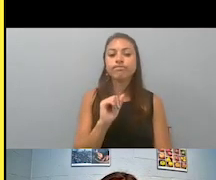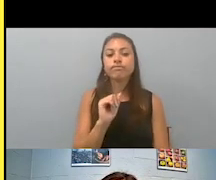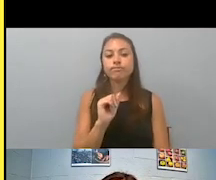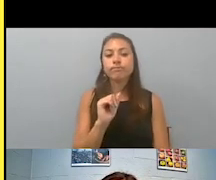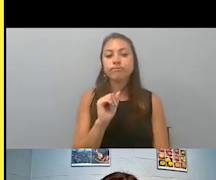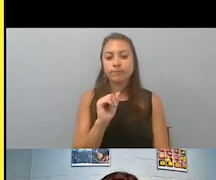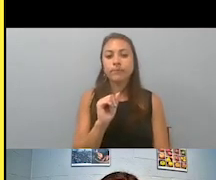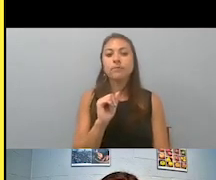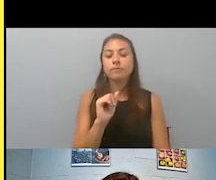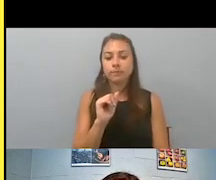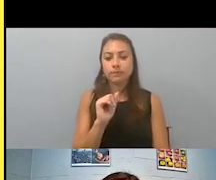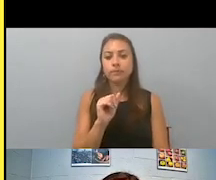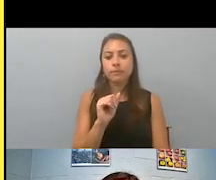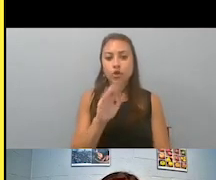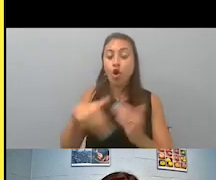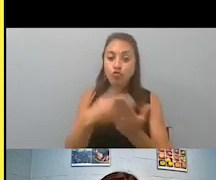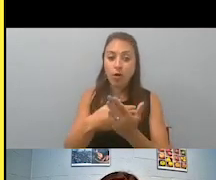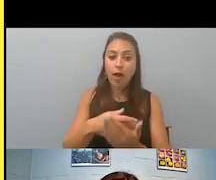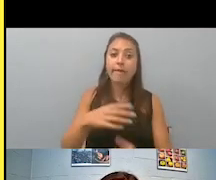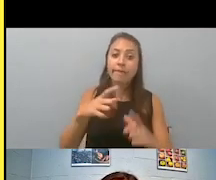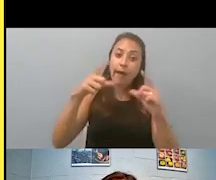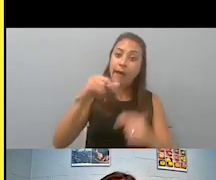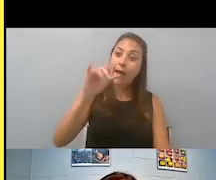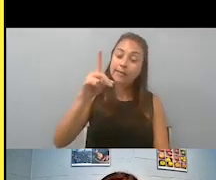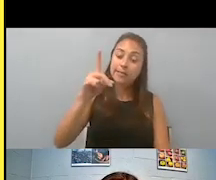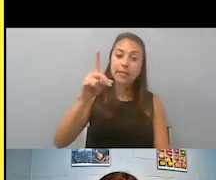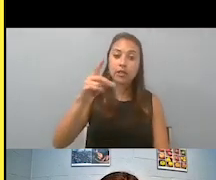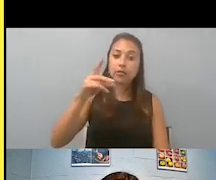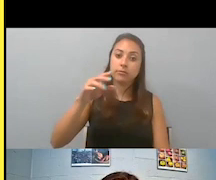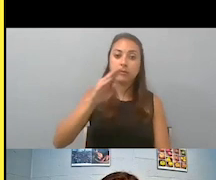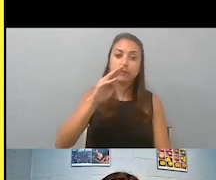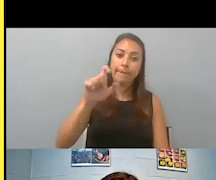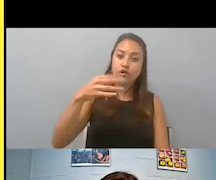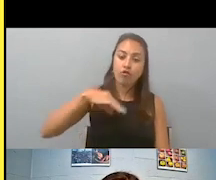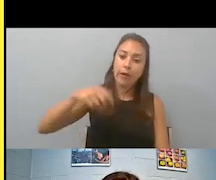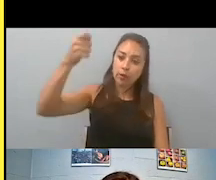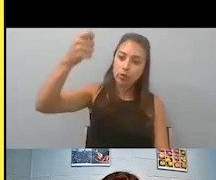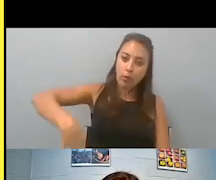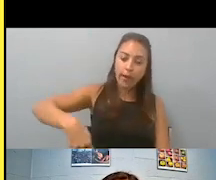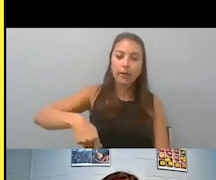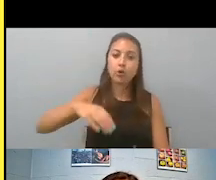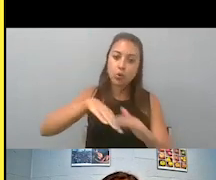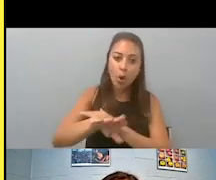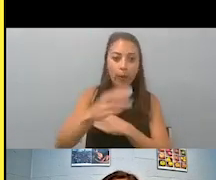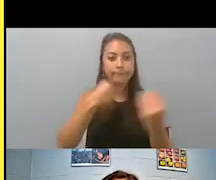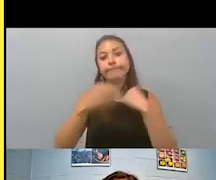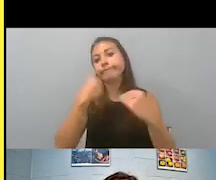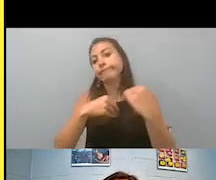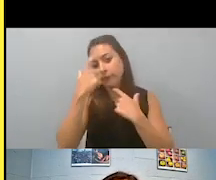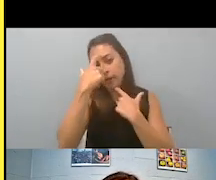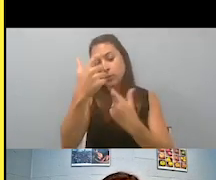same model where you swipe in at the cashier station using a meal credit, and then you can eat anything that you want. It's all you care to eat